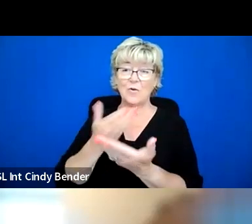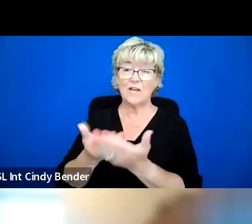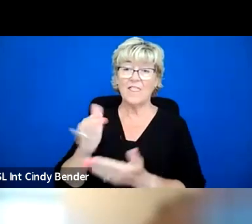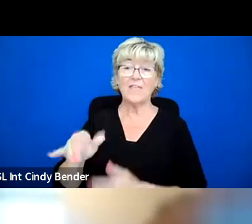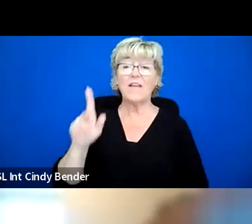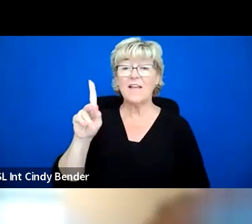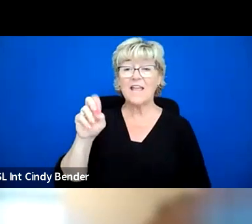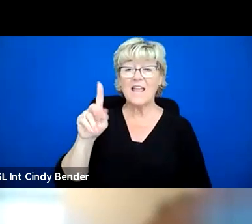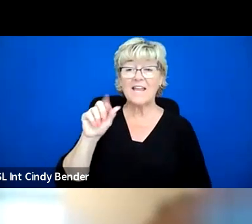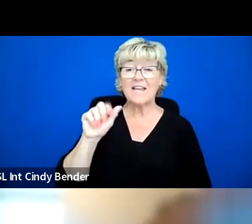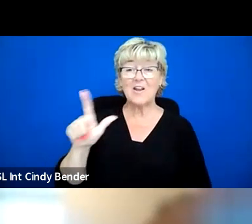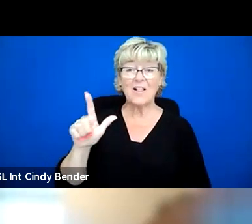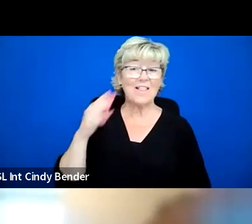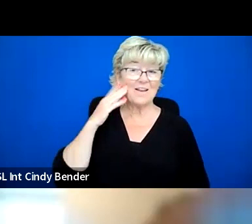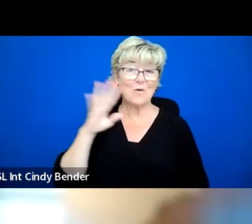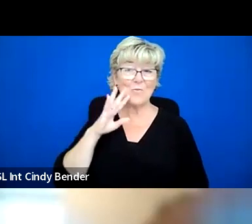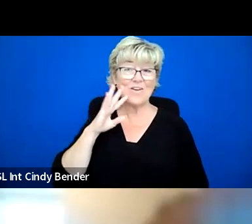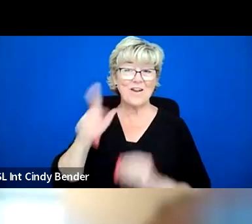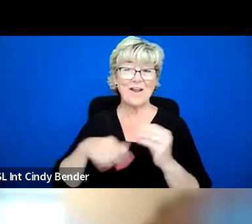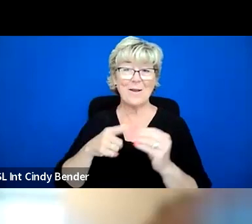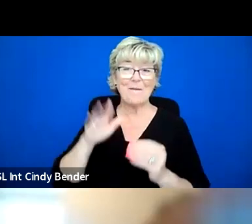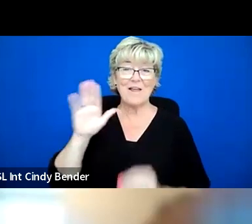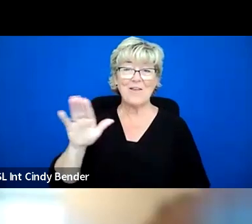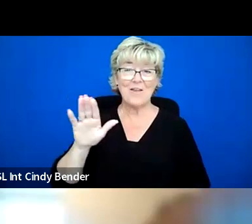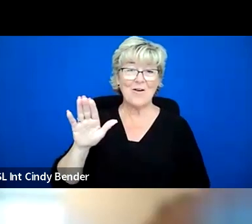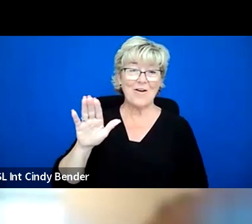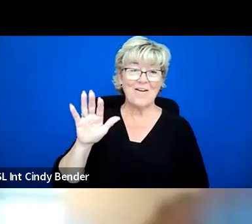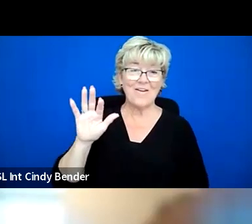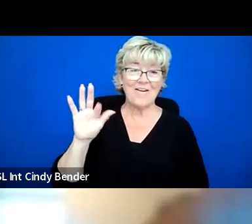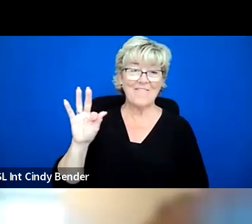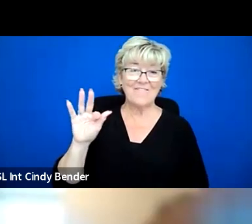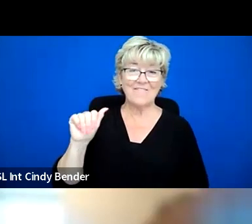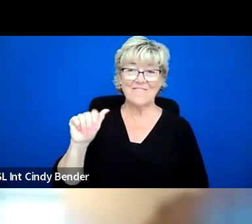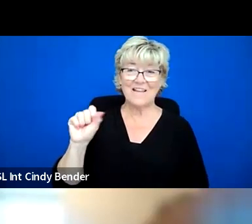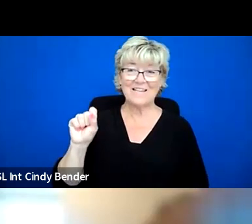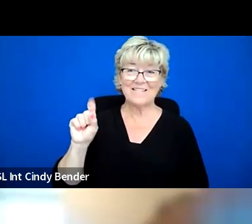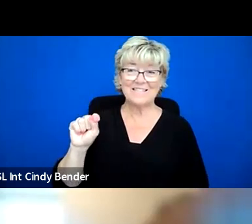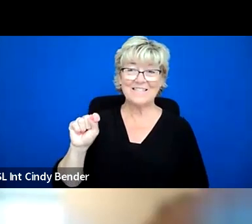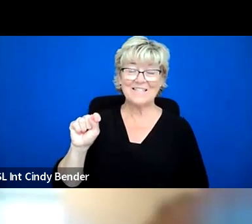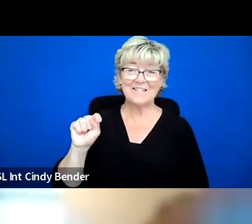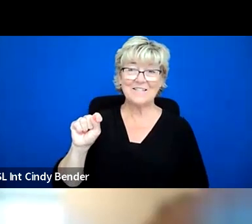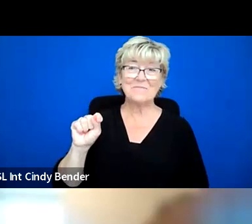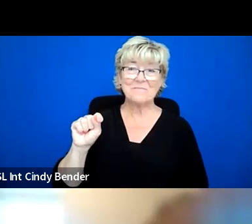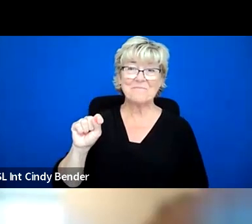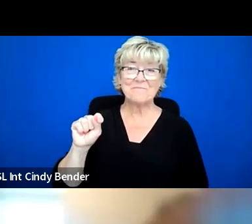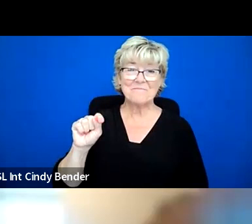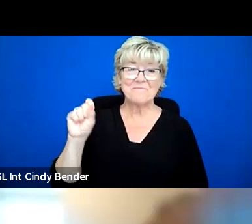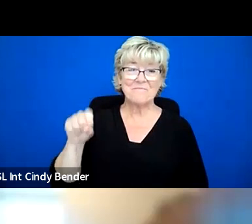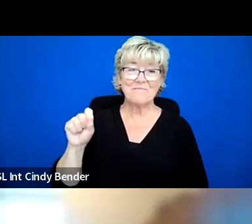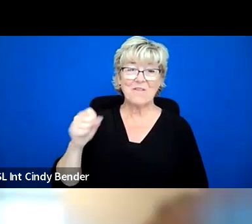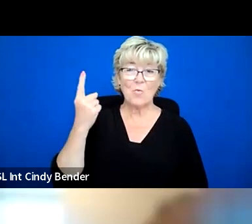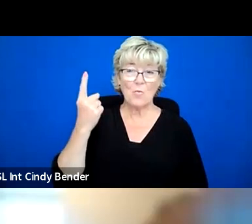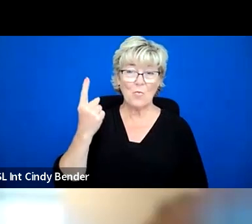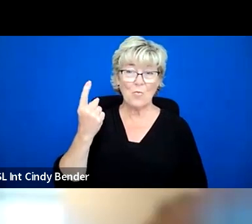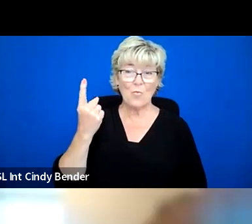Kendall, back to you. And I know you're going to talk a lot about your fast. Yes, I am. So that's one of the things that